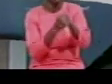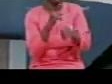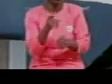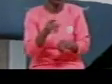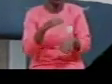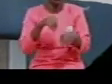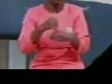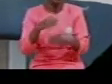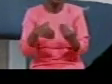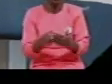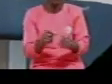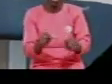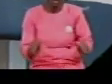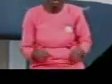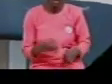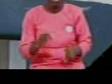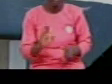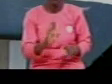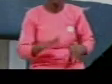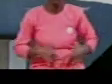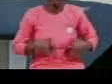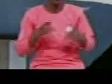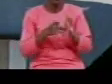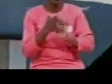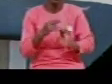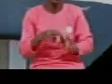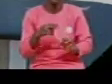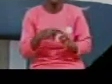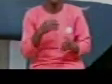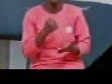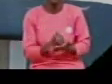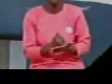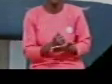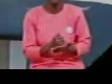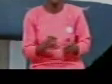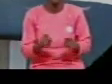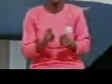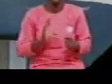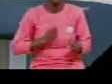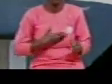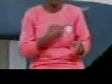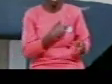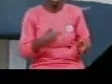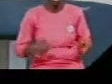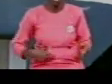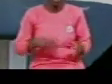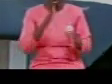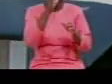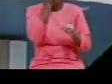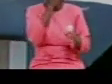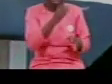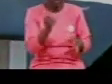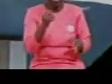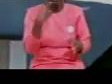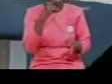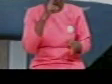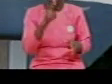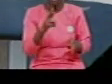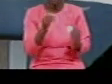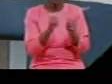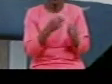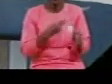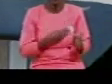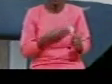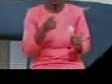Jesus' name. Also, our royal fathers who have been with us, we are grateful you have been with